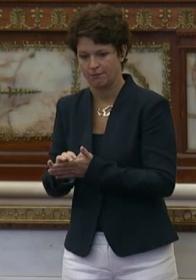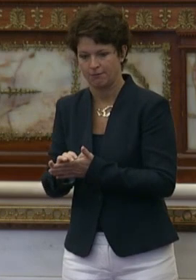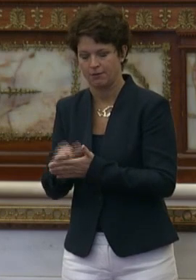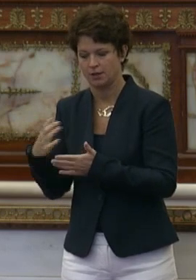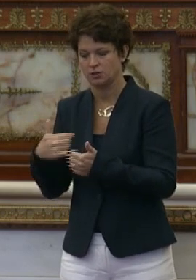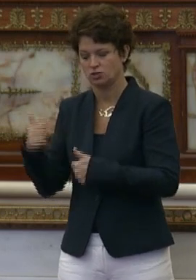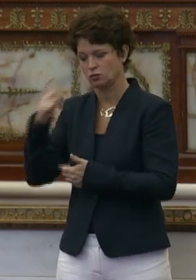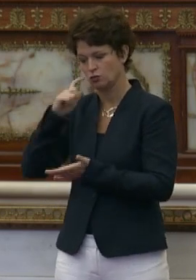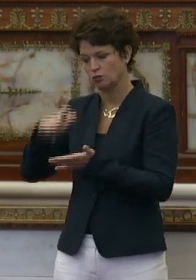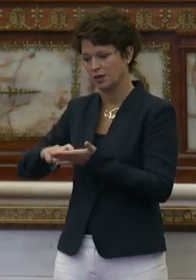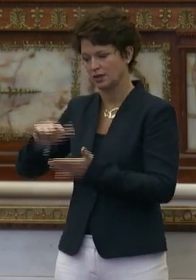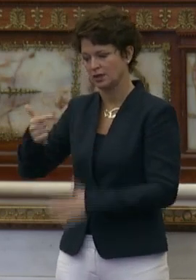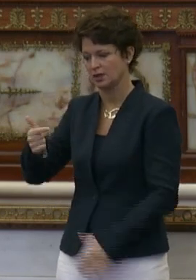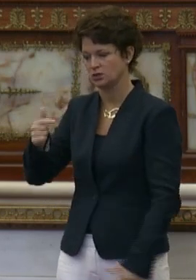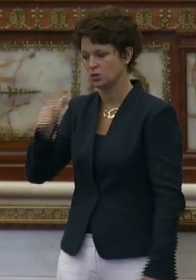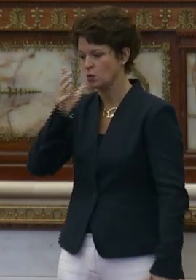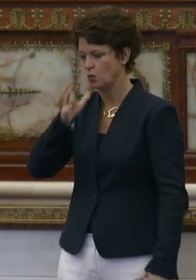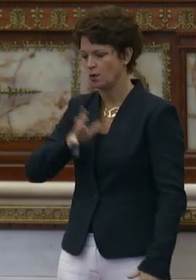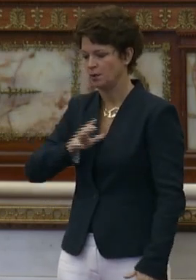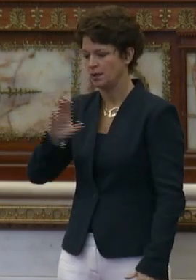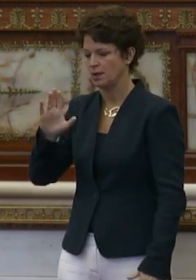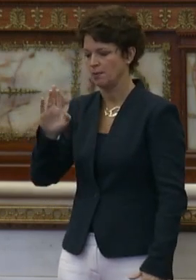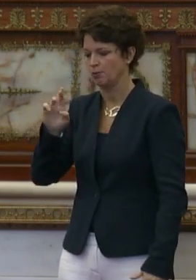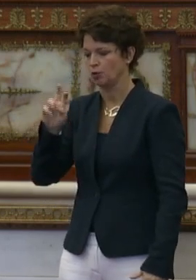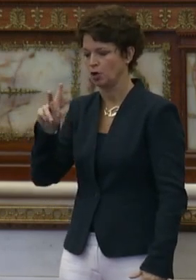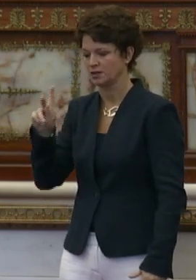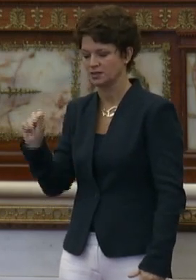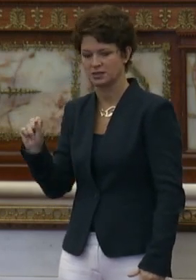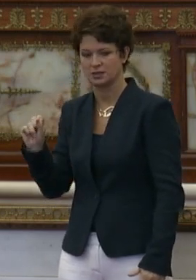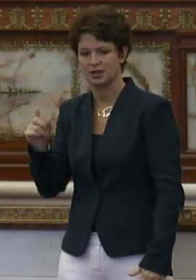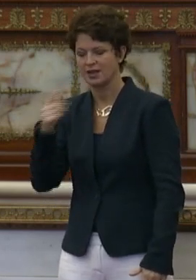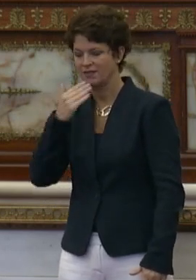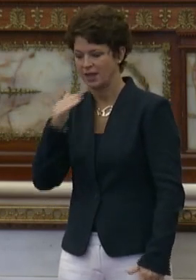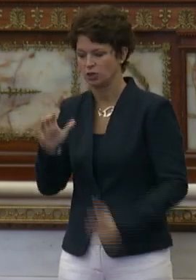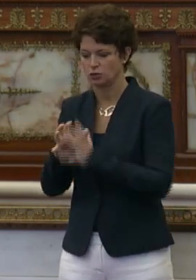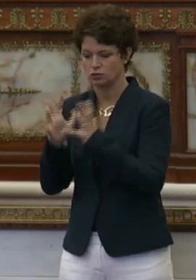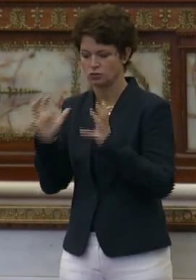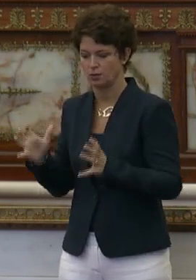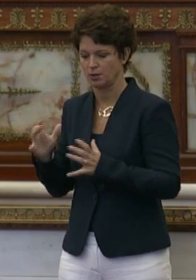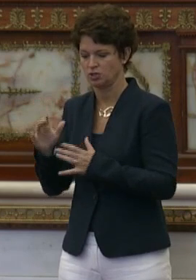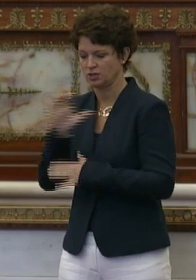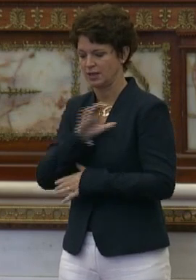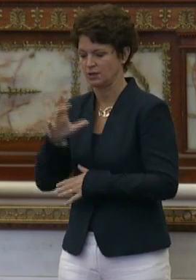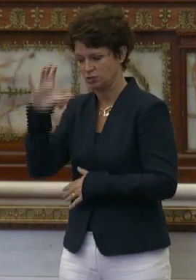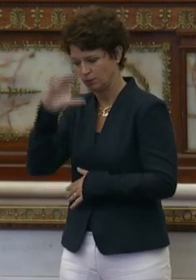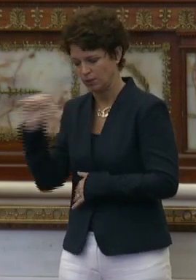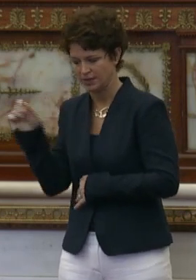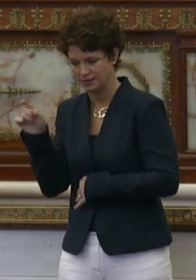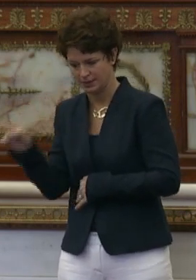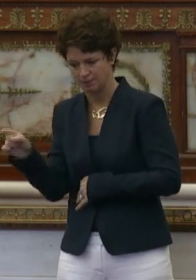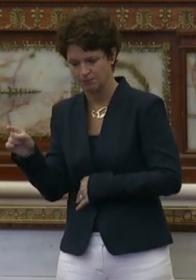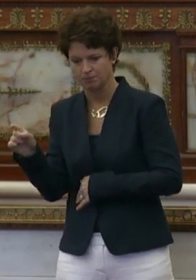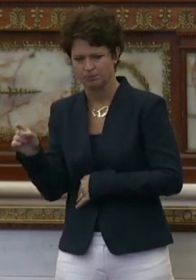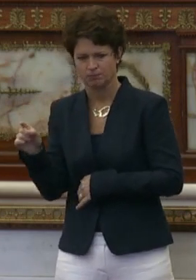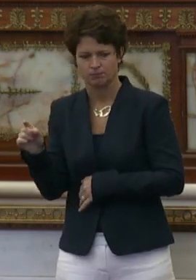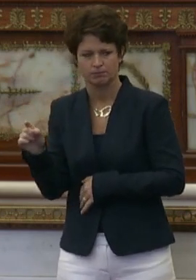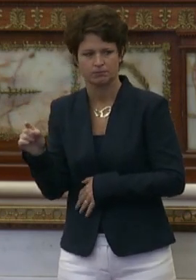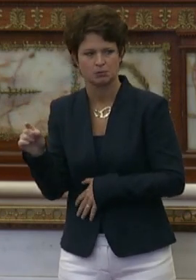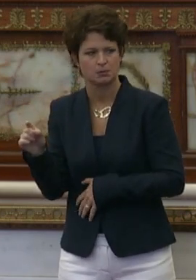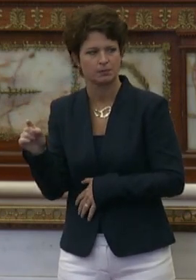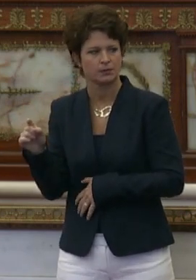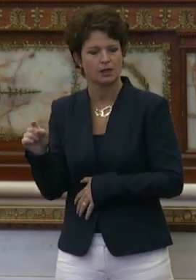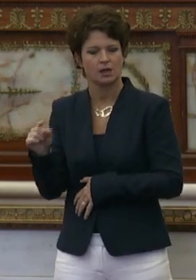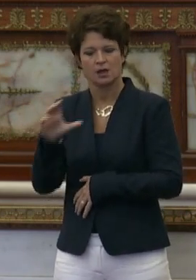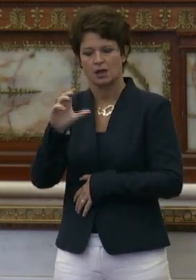she recognizes Councilwoman Brooks. Thank you so much, Council President. You're welcome. As